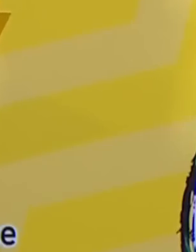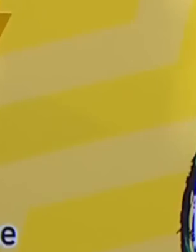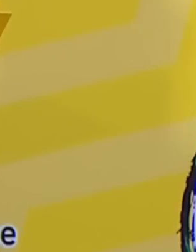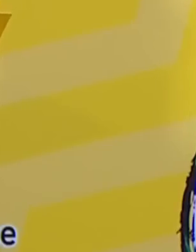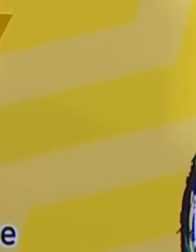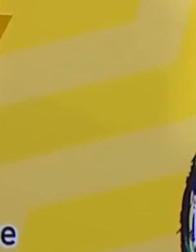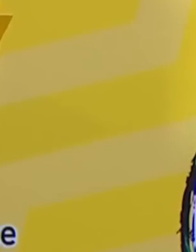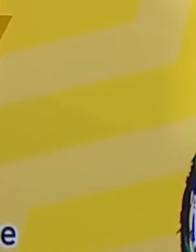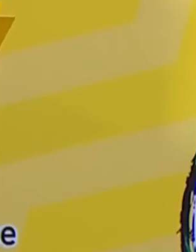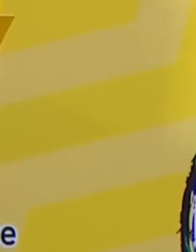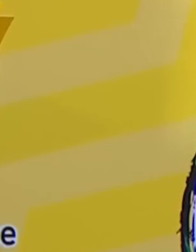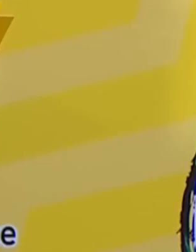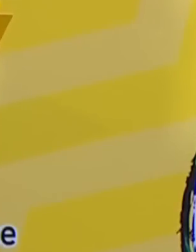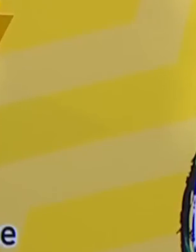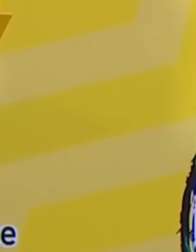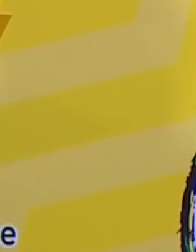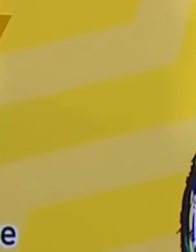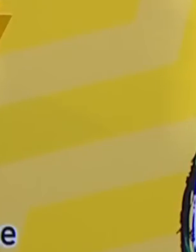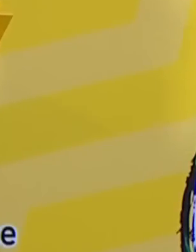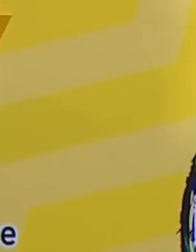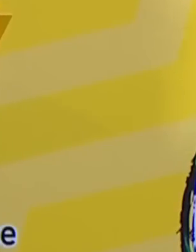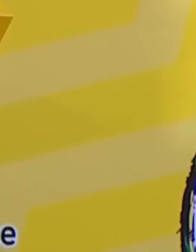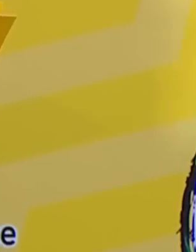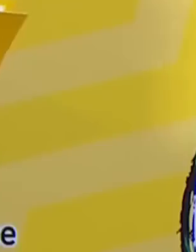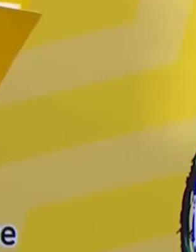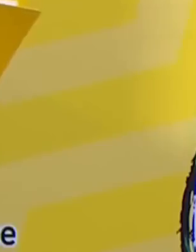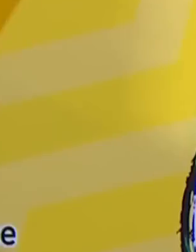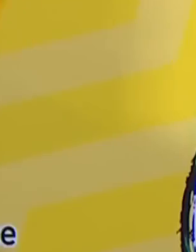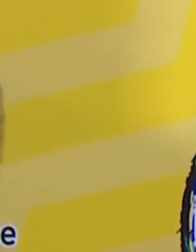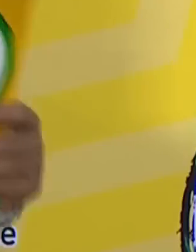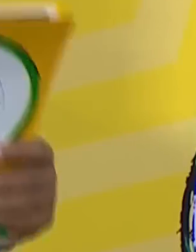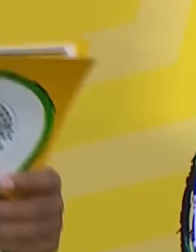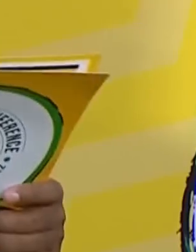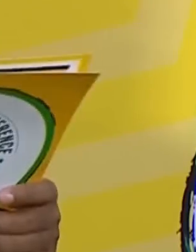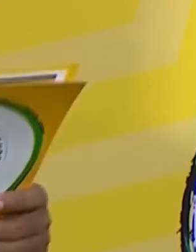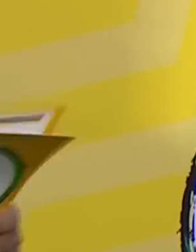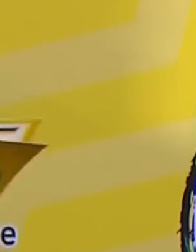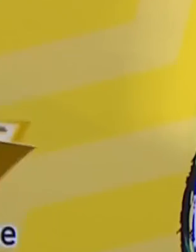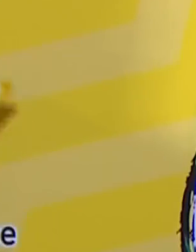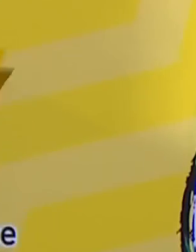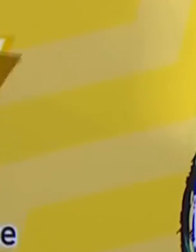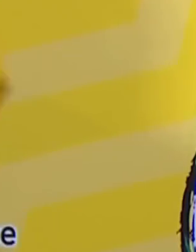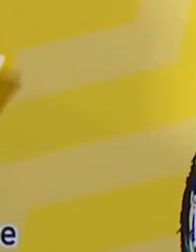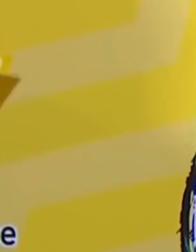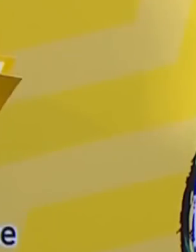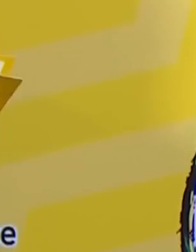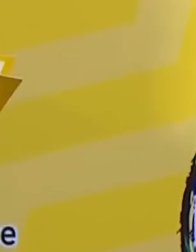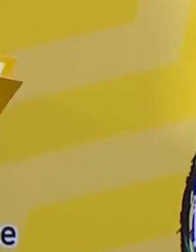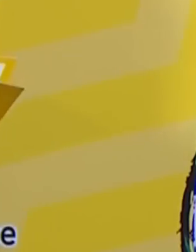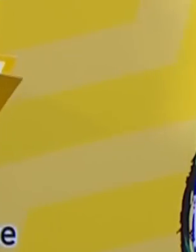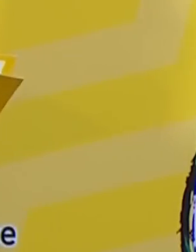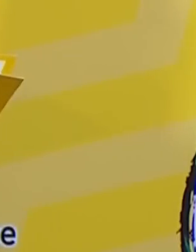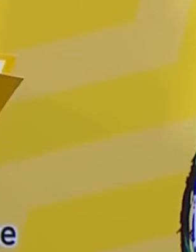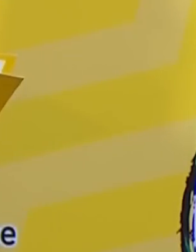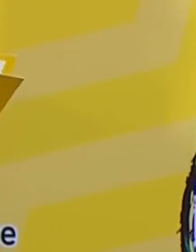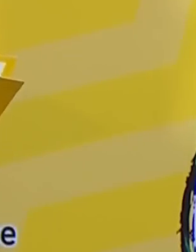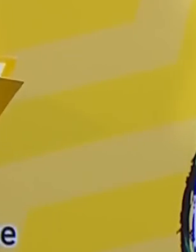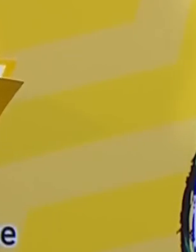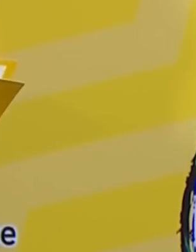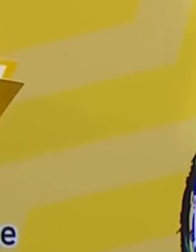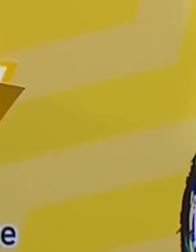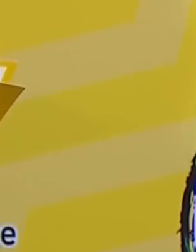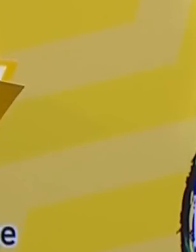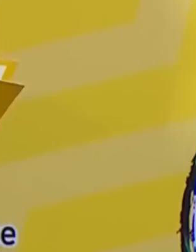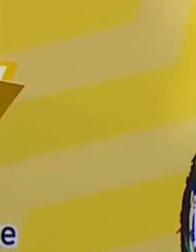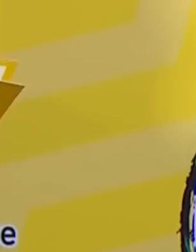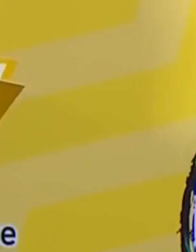well, and outside broadcast units. And our content and messaging is done by ANC Today. What